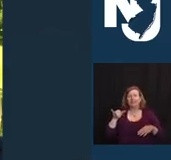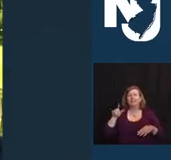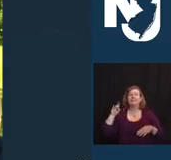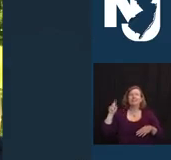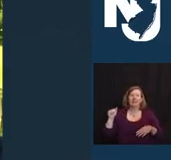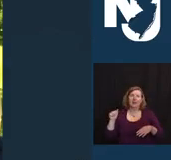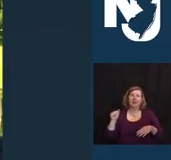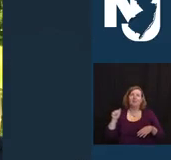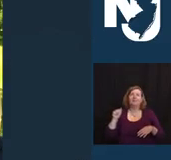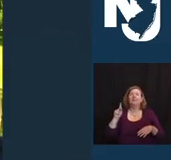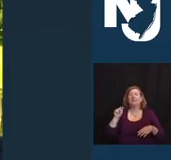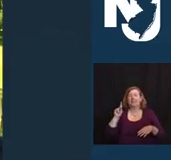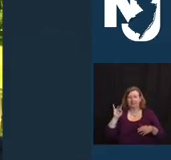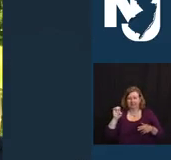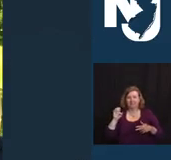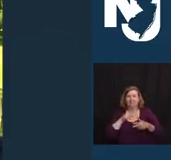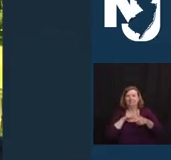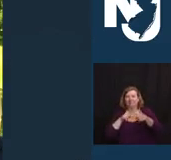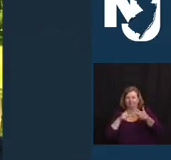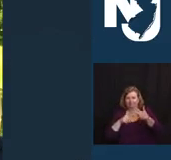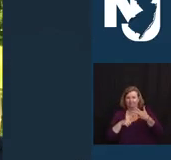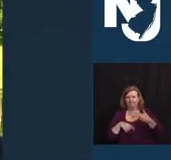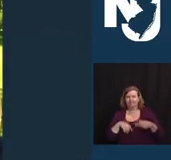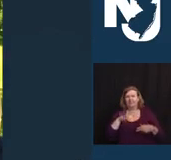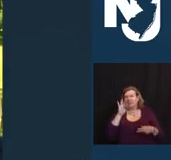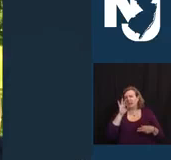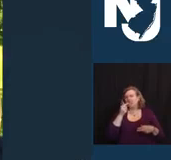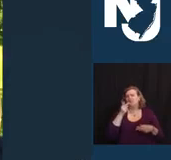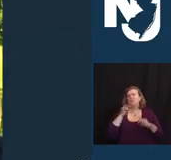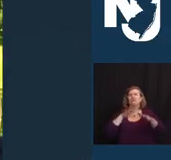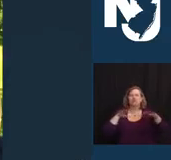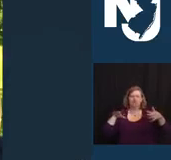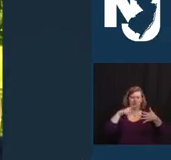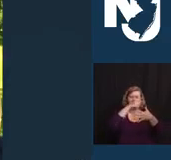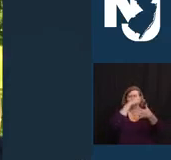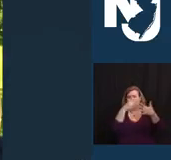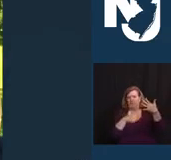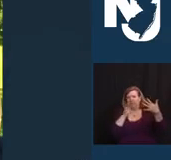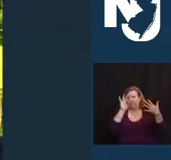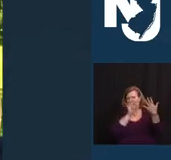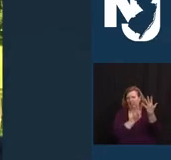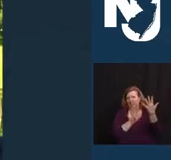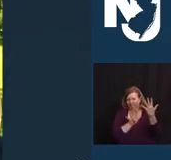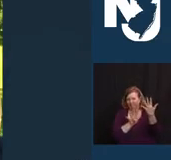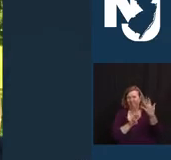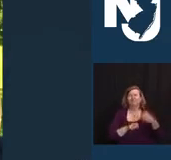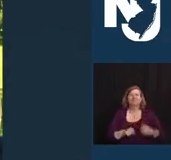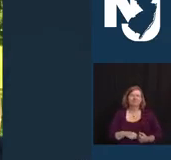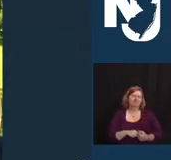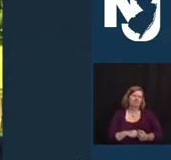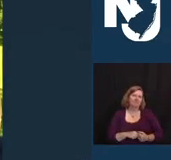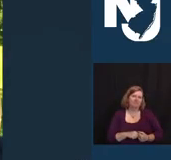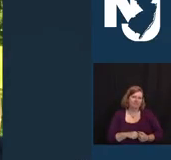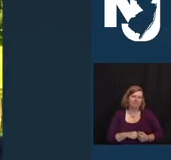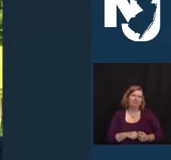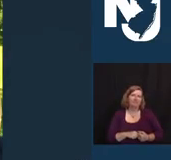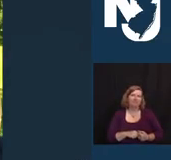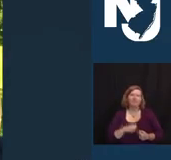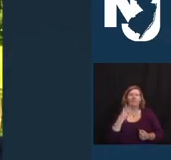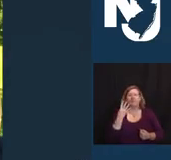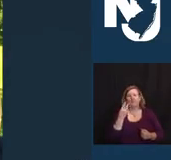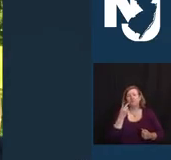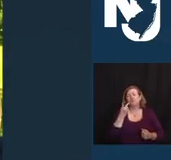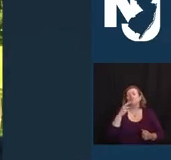spouses, along with his 9 grandchildren: Jessica, Carrie, John, Stephen, Luke, Emily, Ed, Holly, and Caitlin, and 4